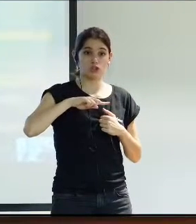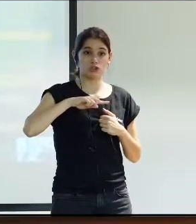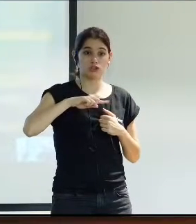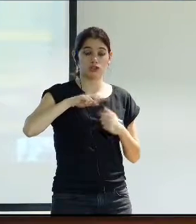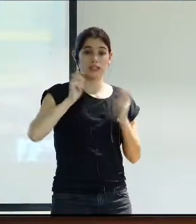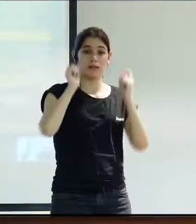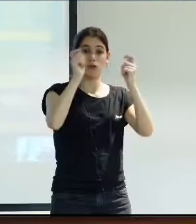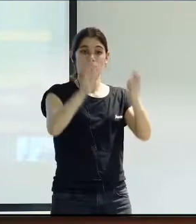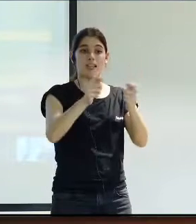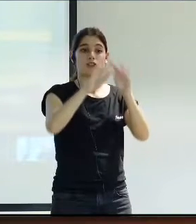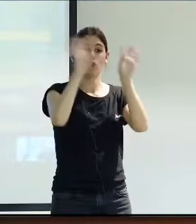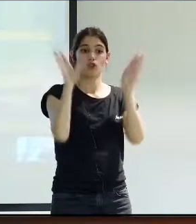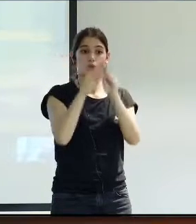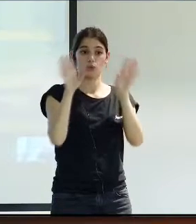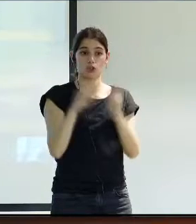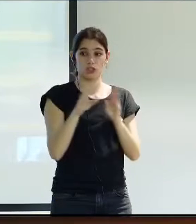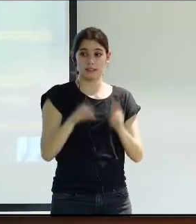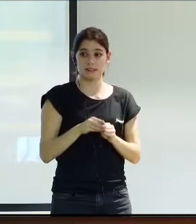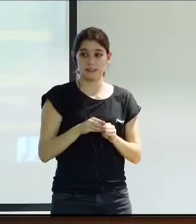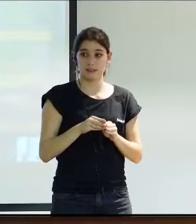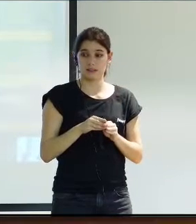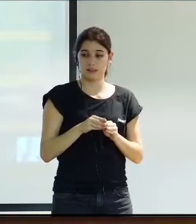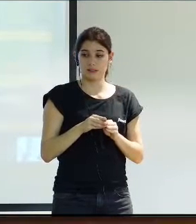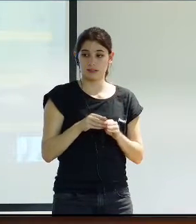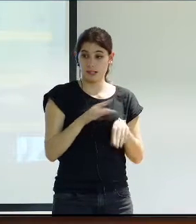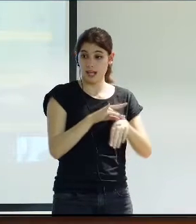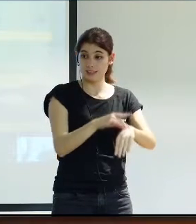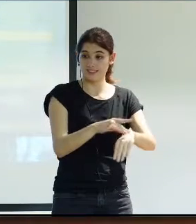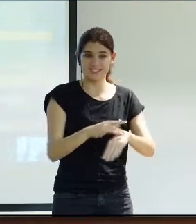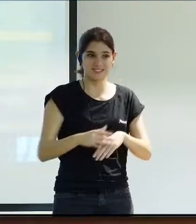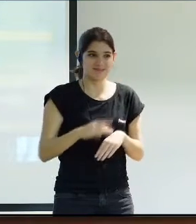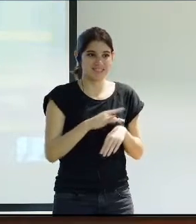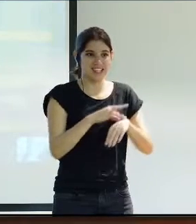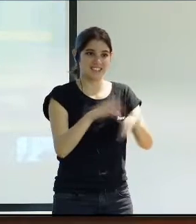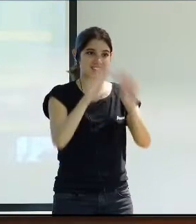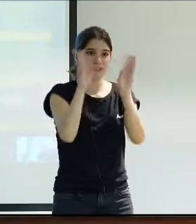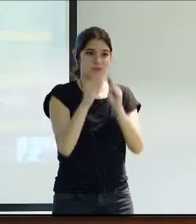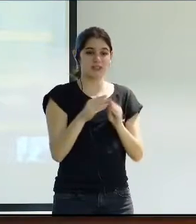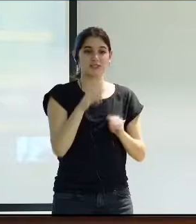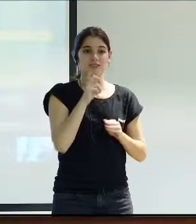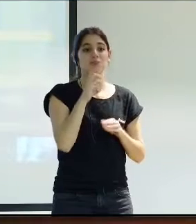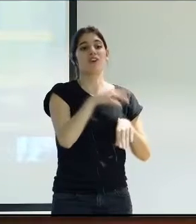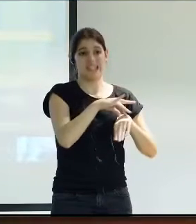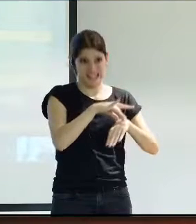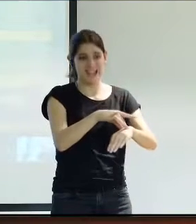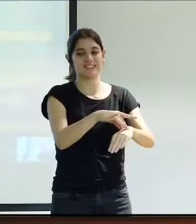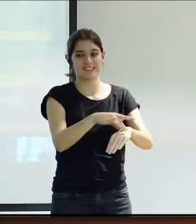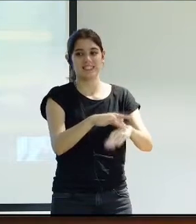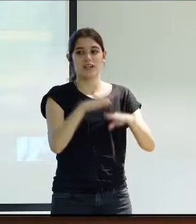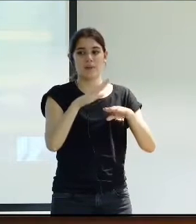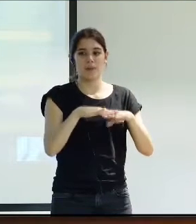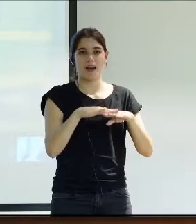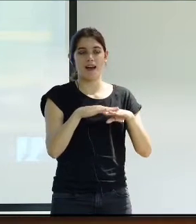to state parties on how to get closer to live up to